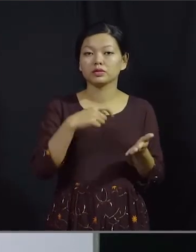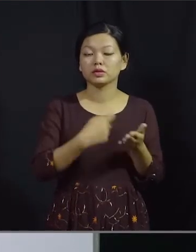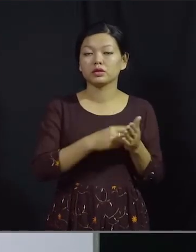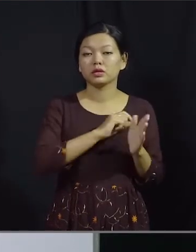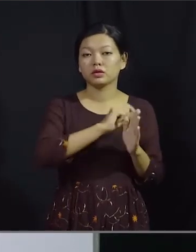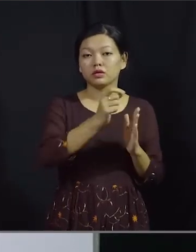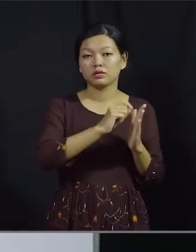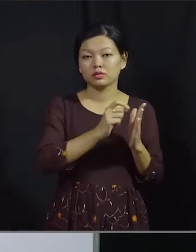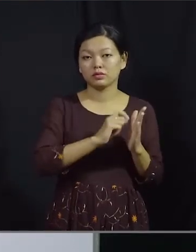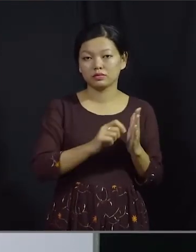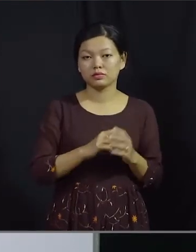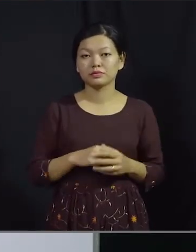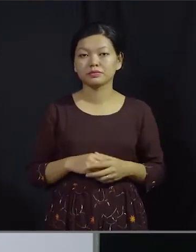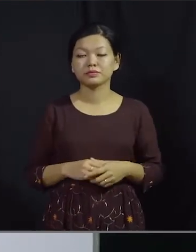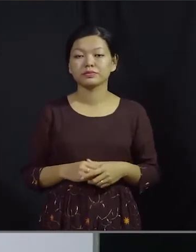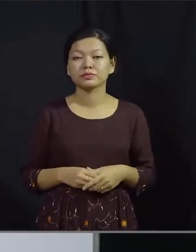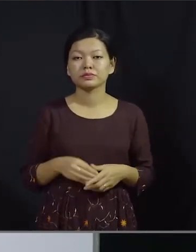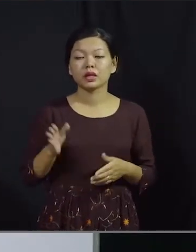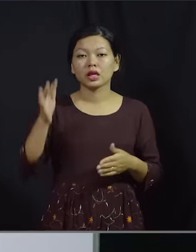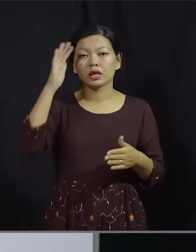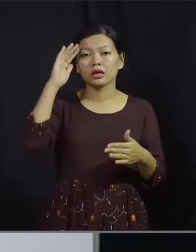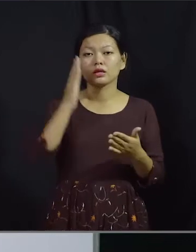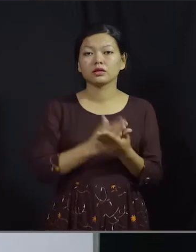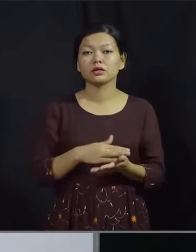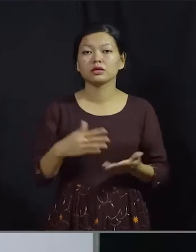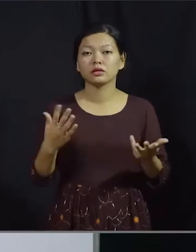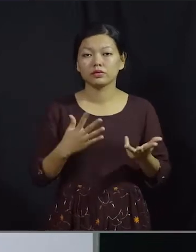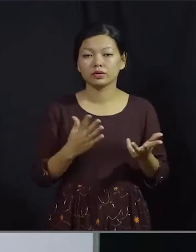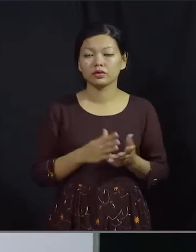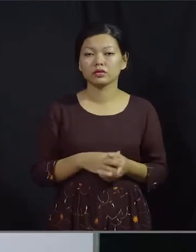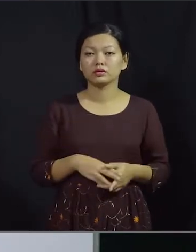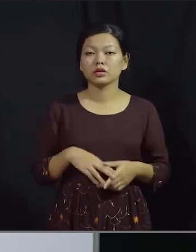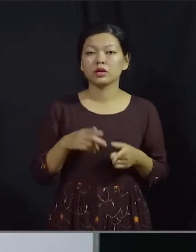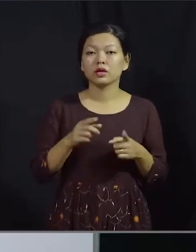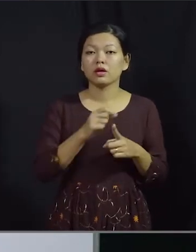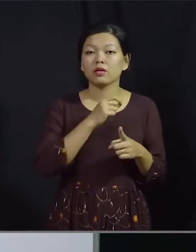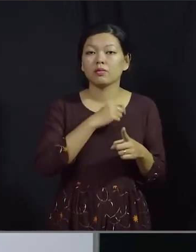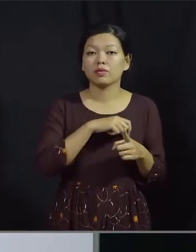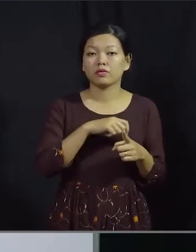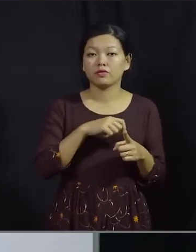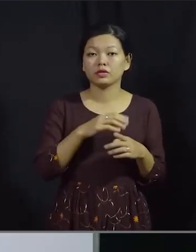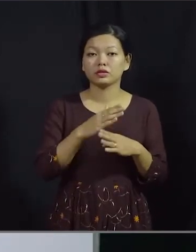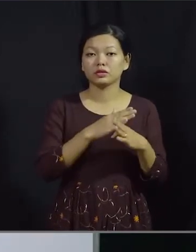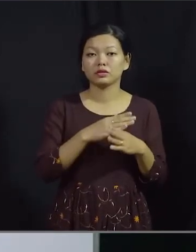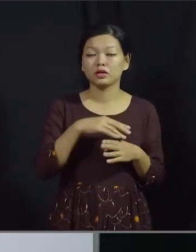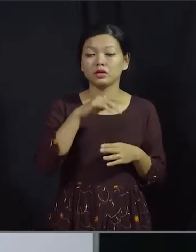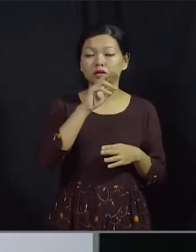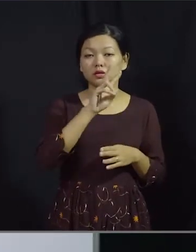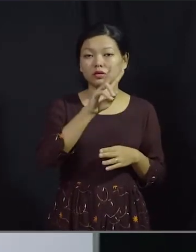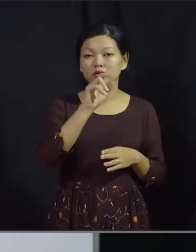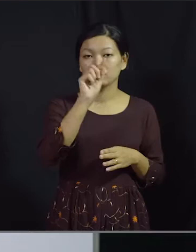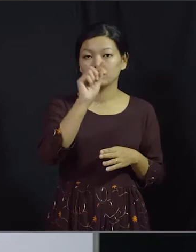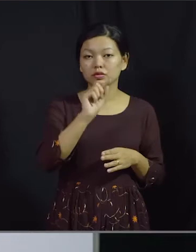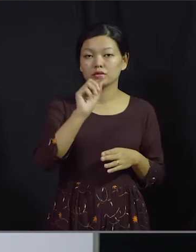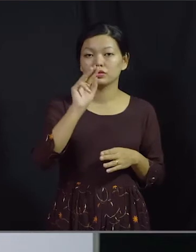also decided that their new profit sharing ratio has to be in the ratio of 2:3:1 and